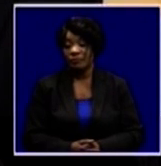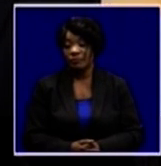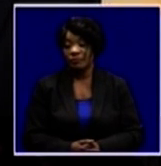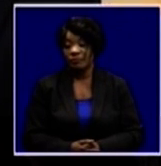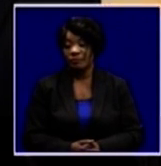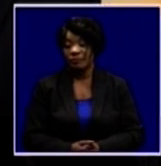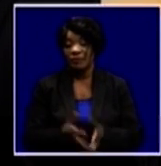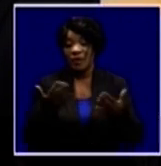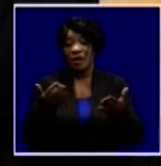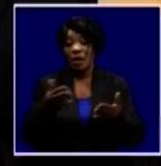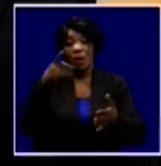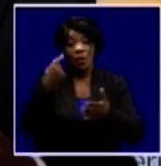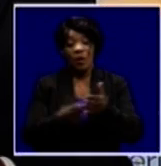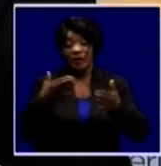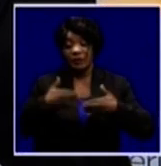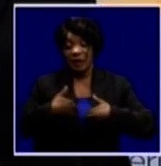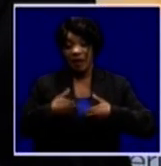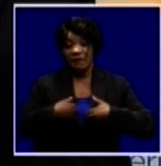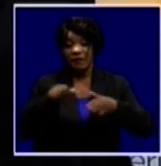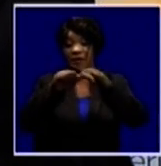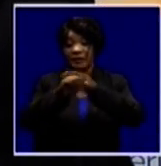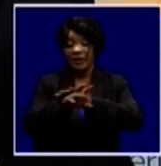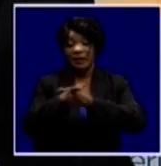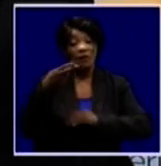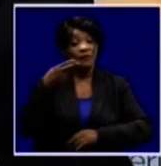the sector, the tobacco sector itself,